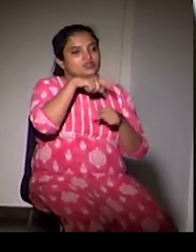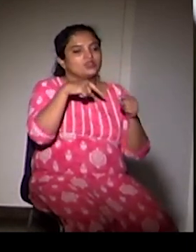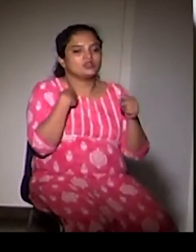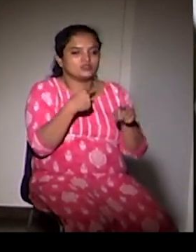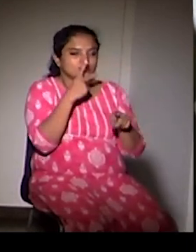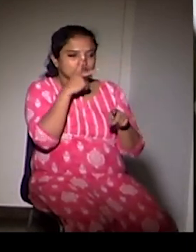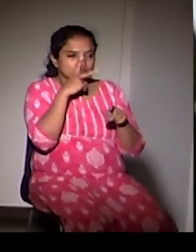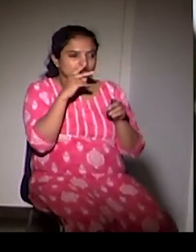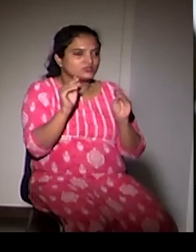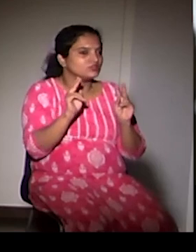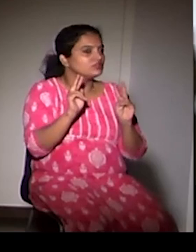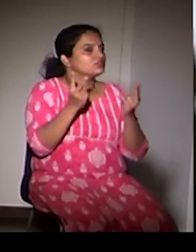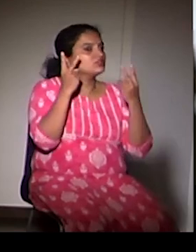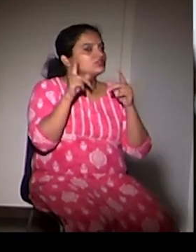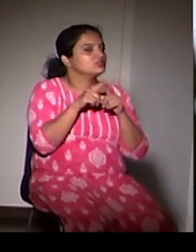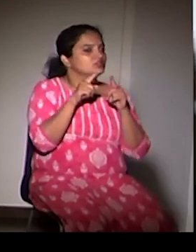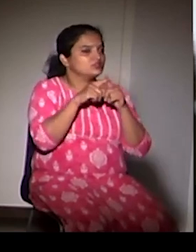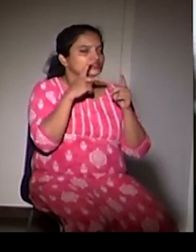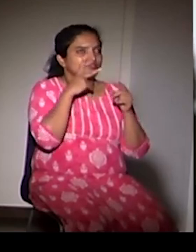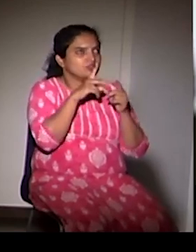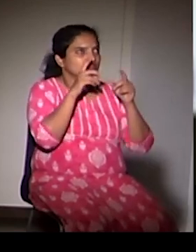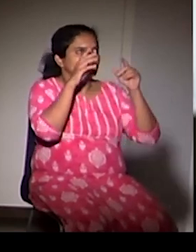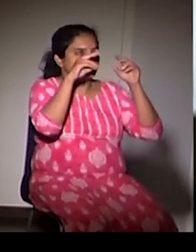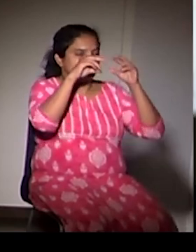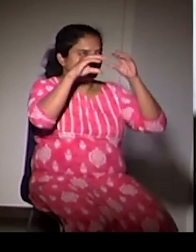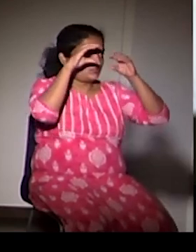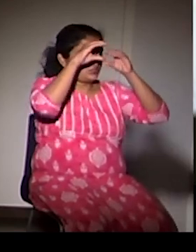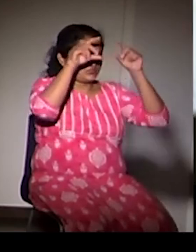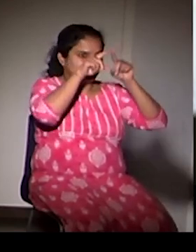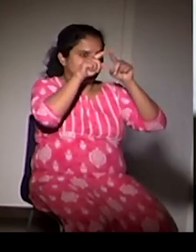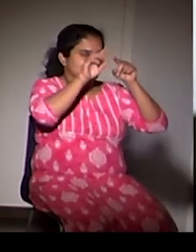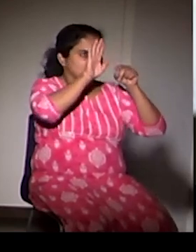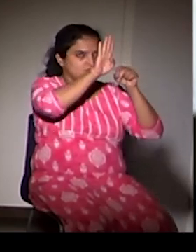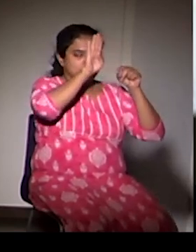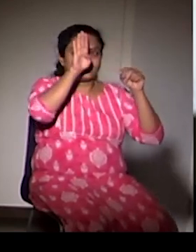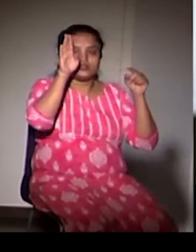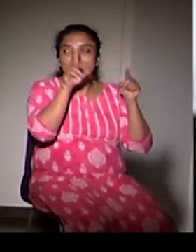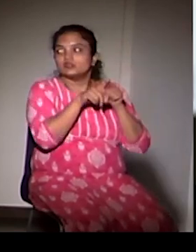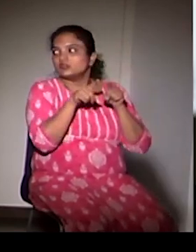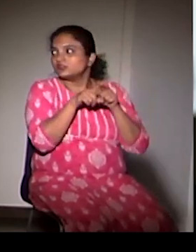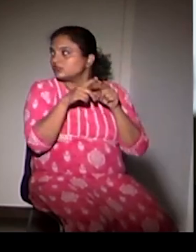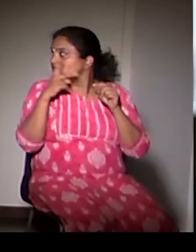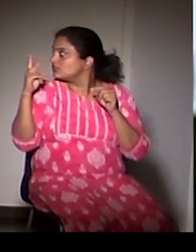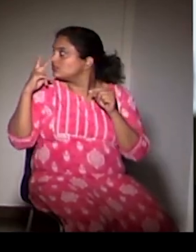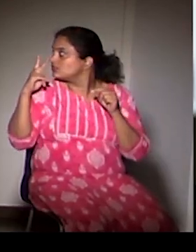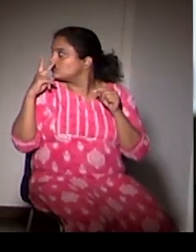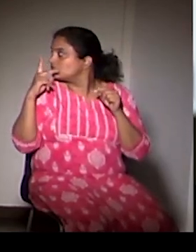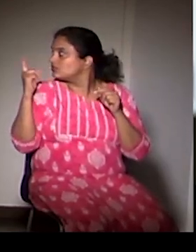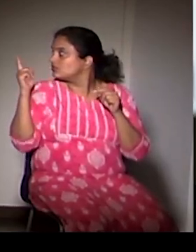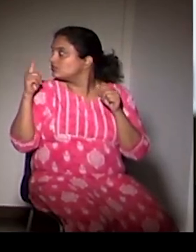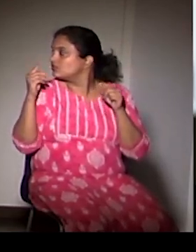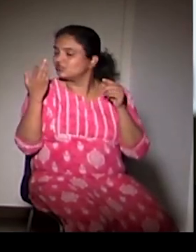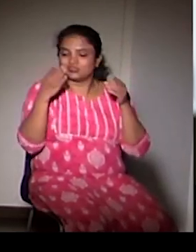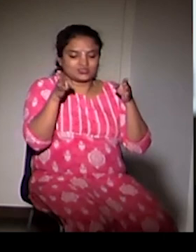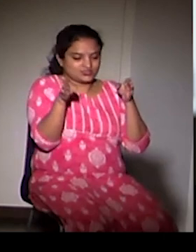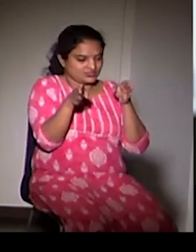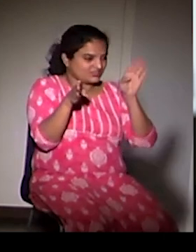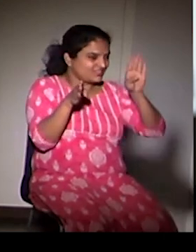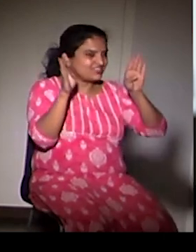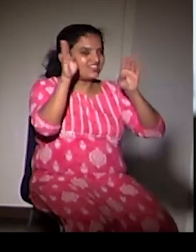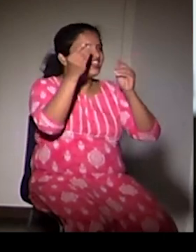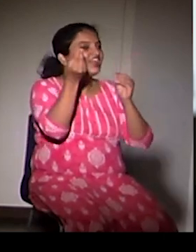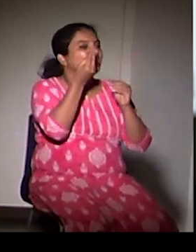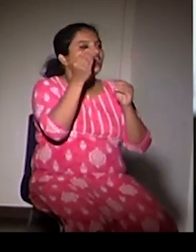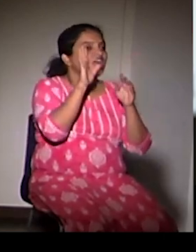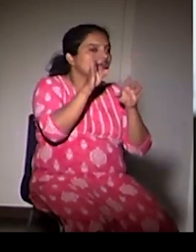very brilliantly against the brickwork, but of course we do have to remember that you can see traces of plaster stucco here,